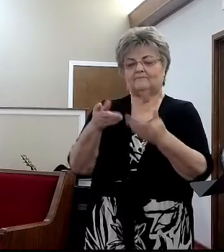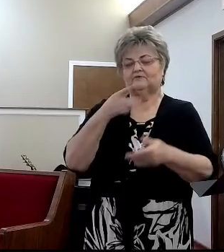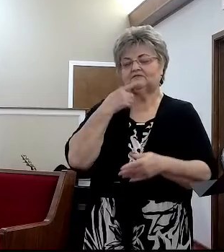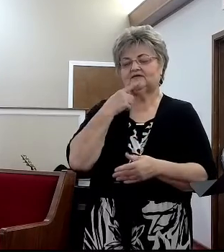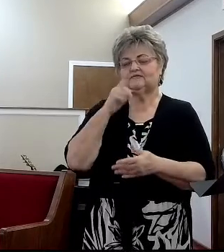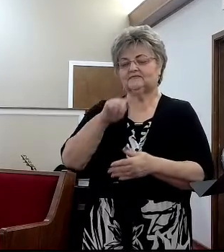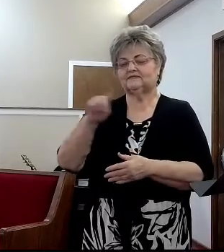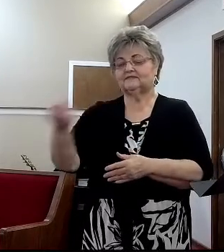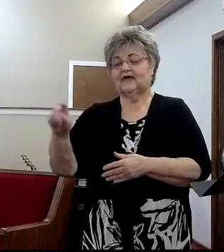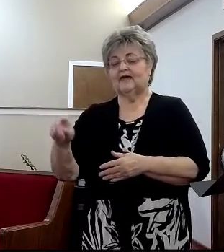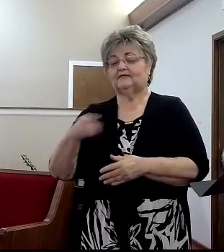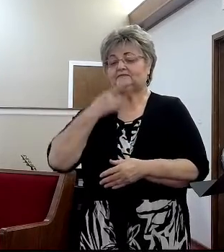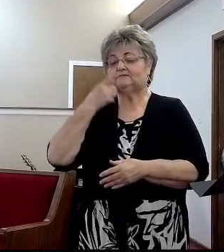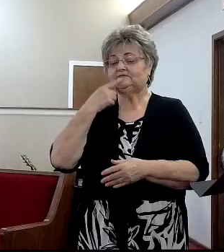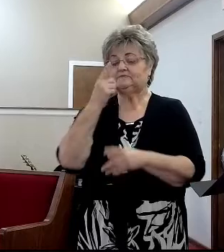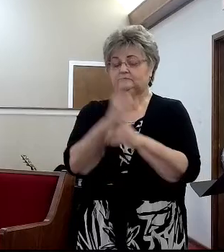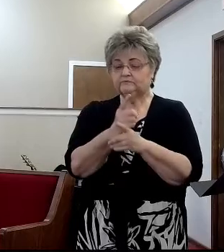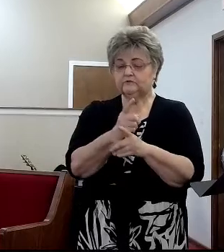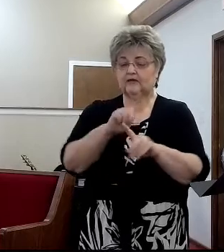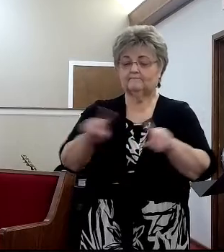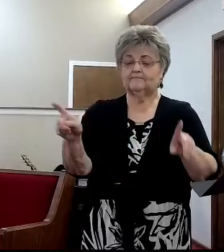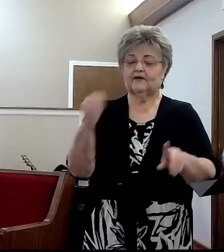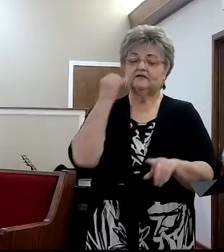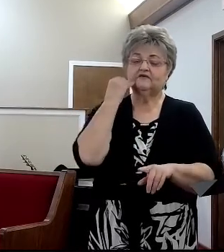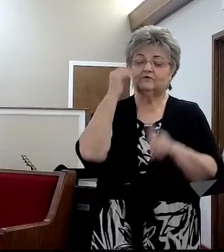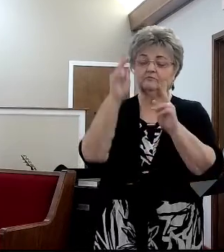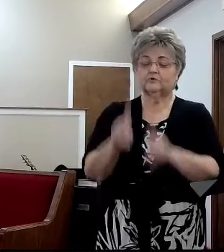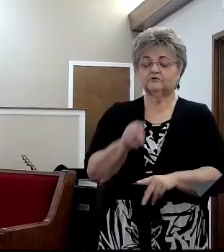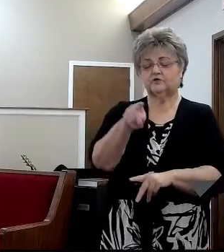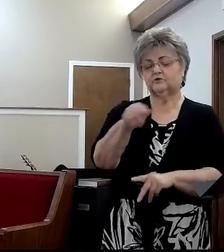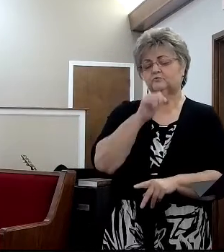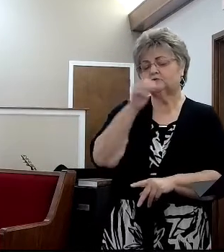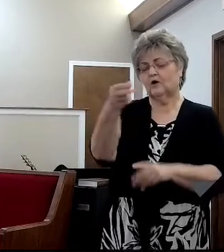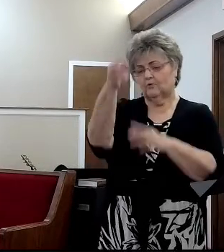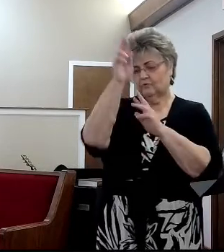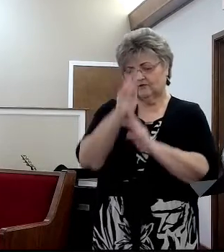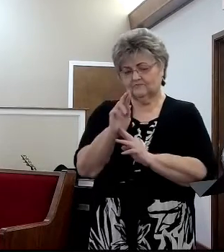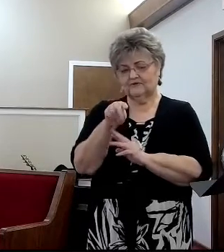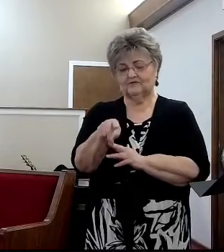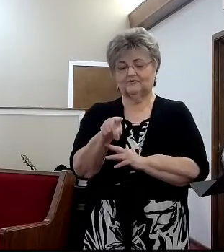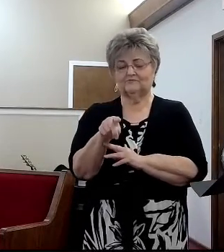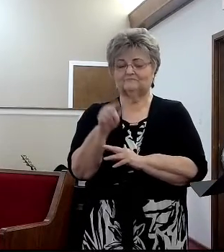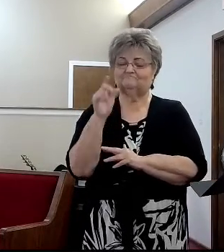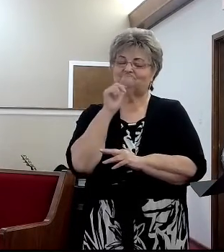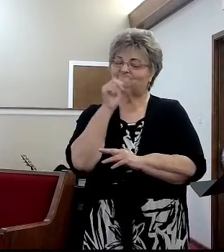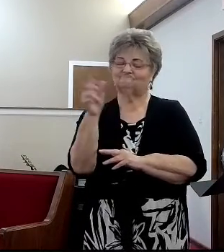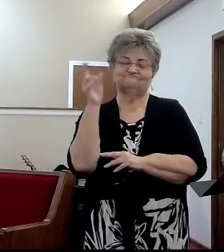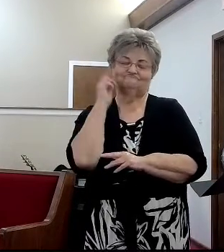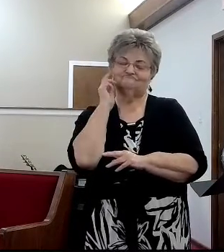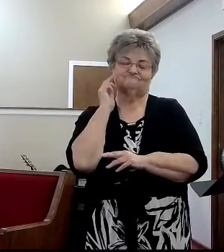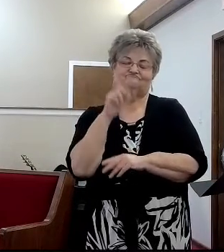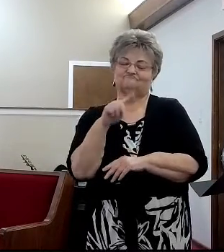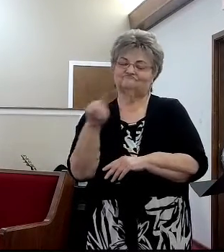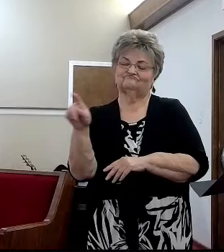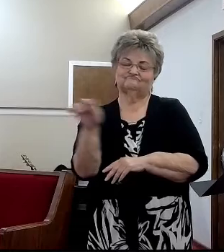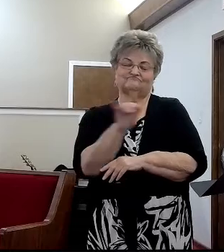direction. But if there's someone that you don't respect, you're probably not listening to them as much.